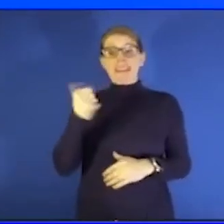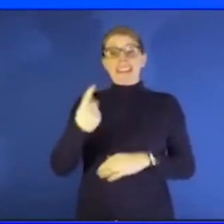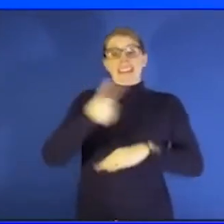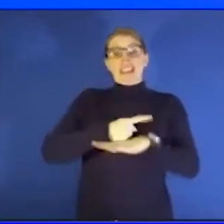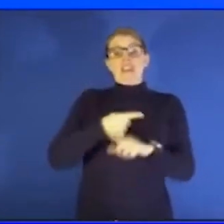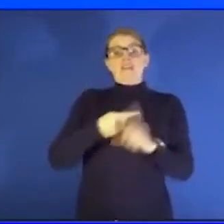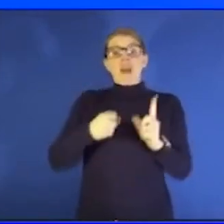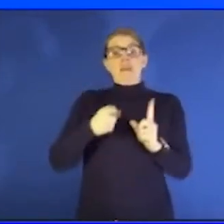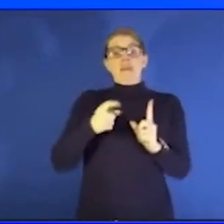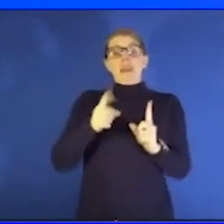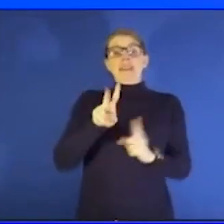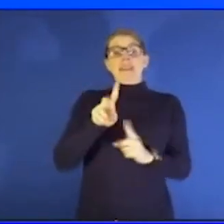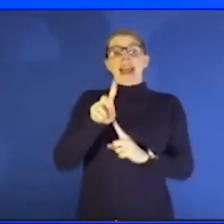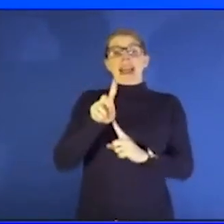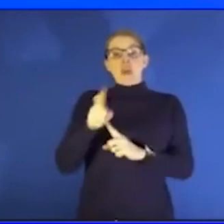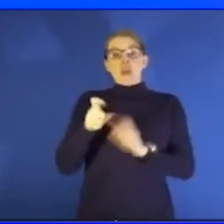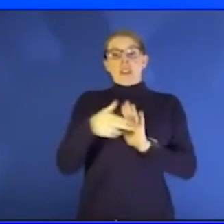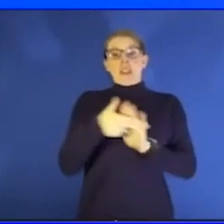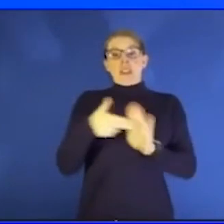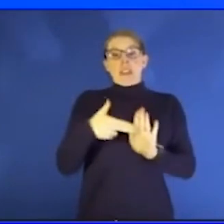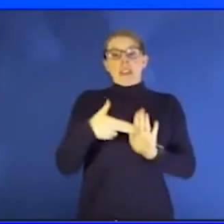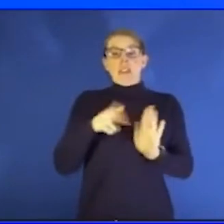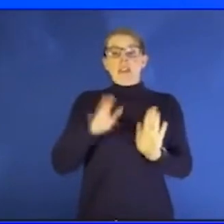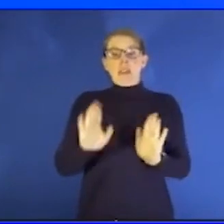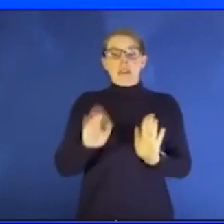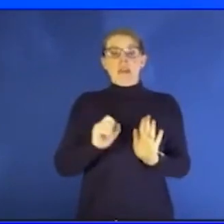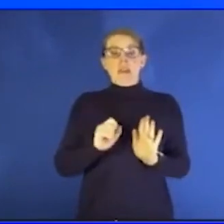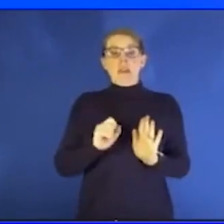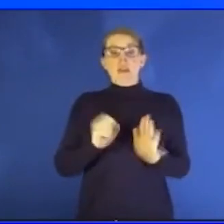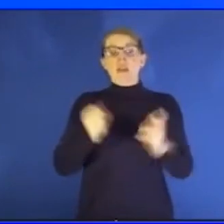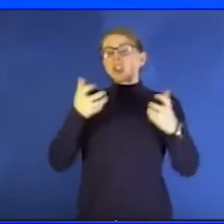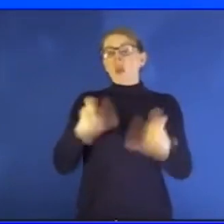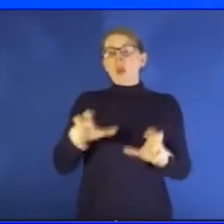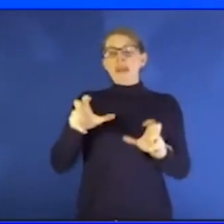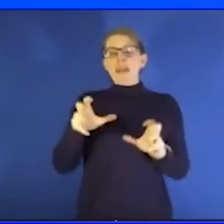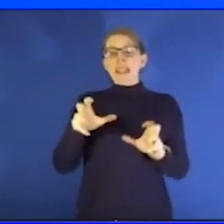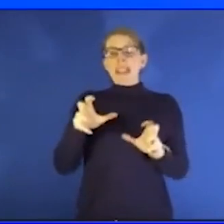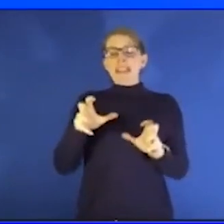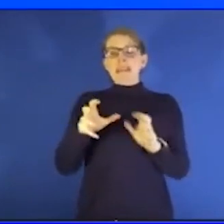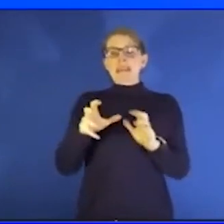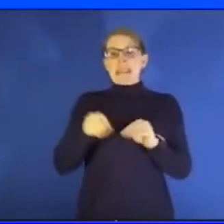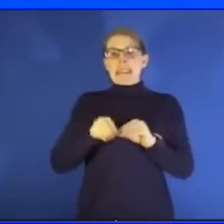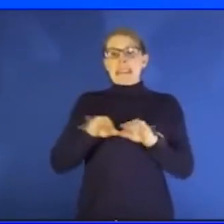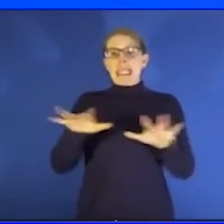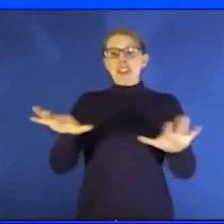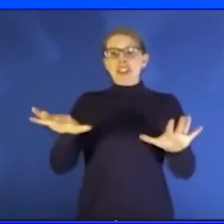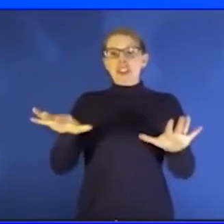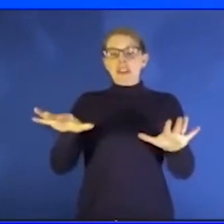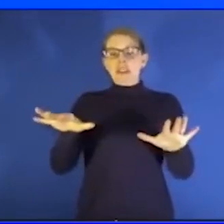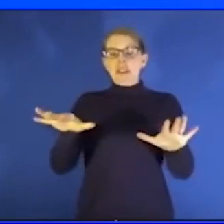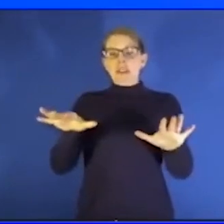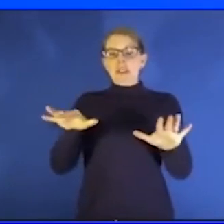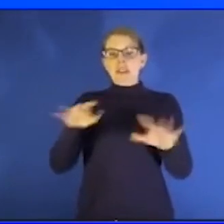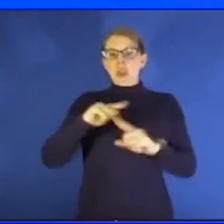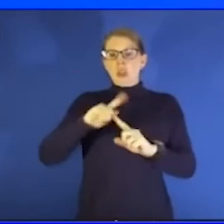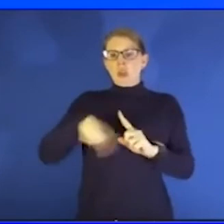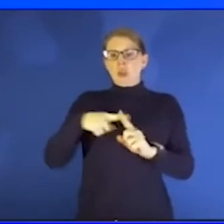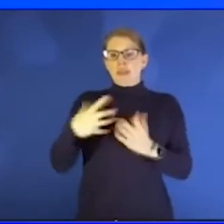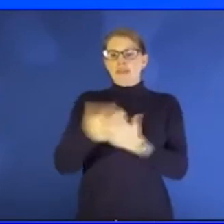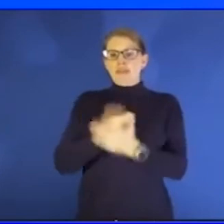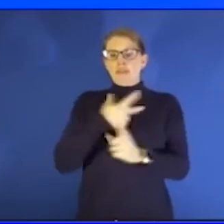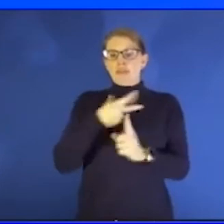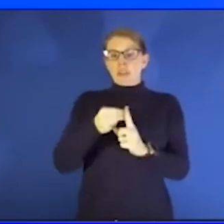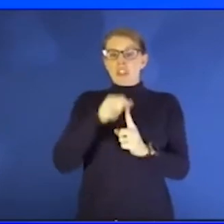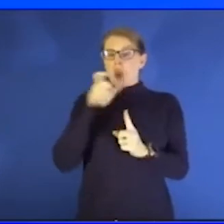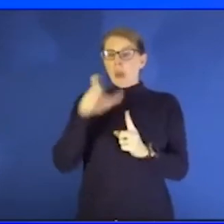diagnosis. Just because we don't want you to be contagious when you come to get your vaccine, not because there's any other reason you need to wait. Really, when